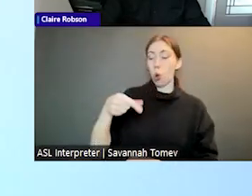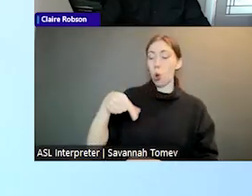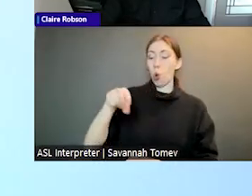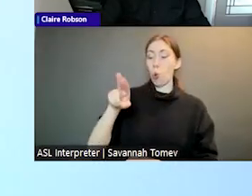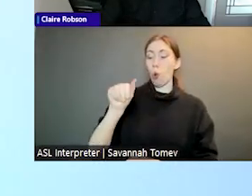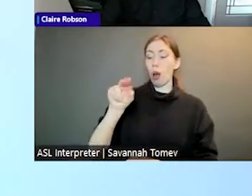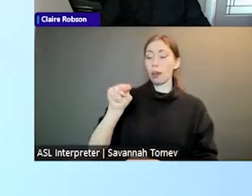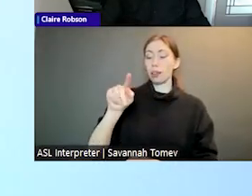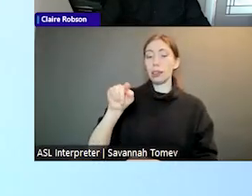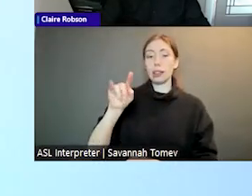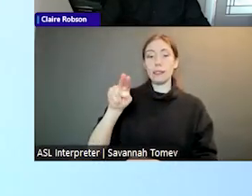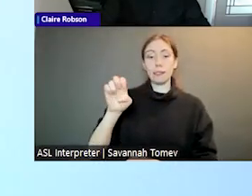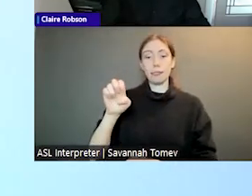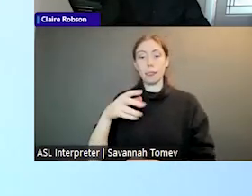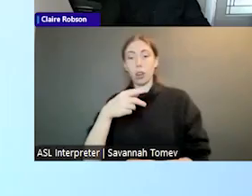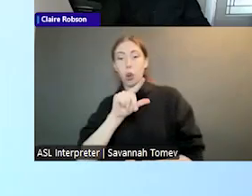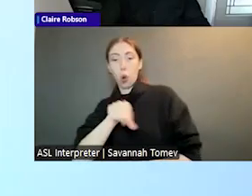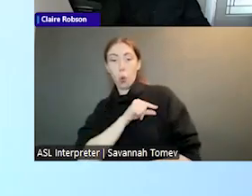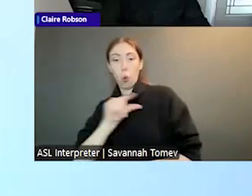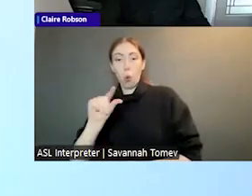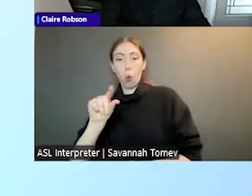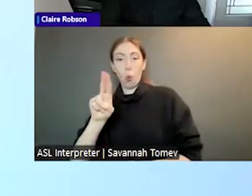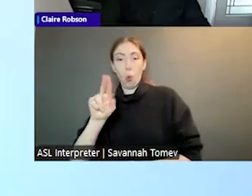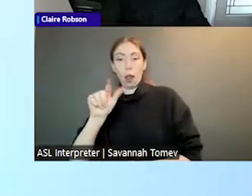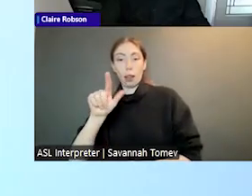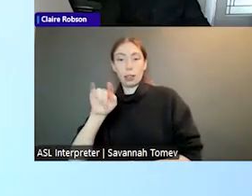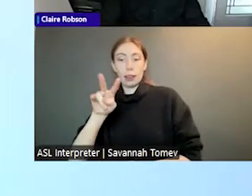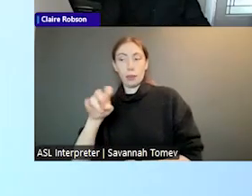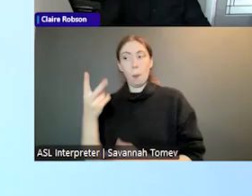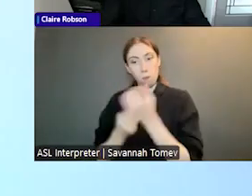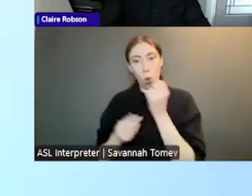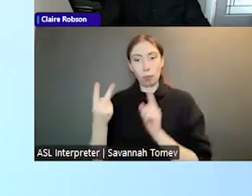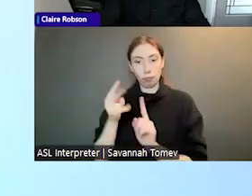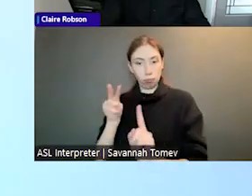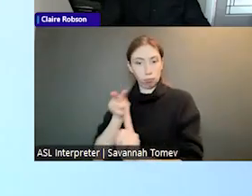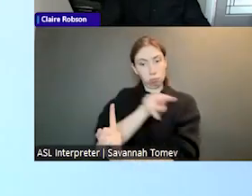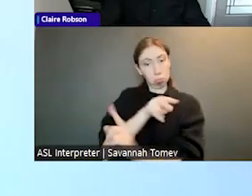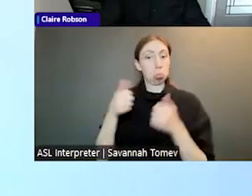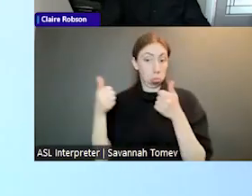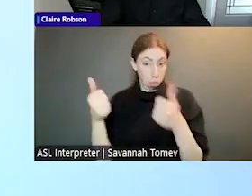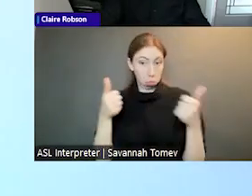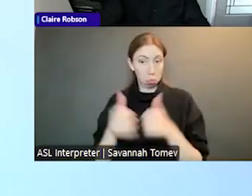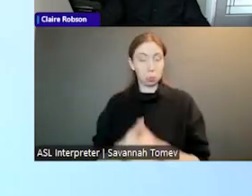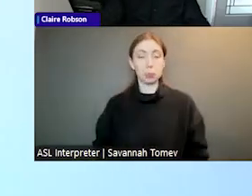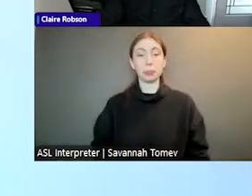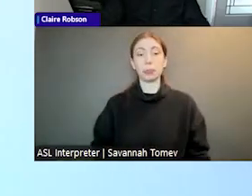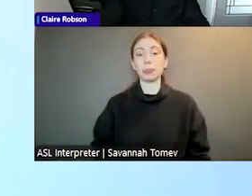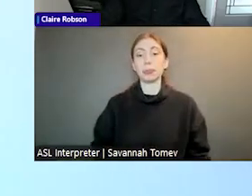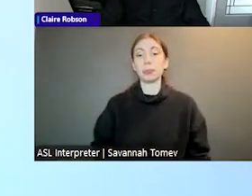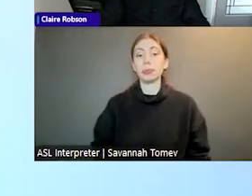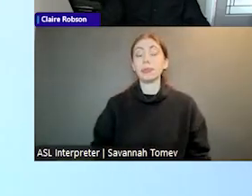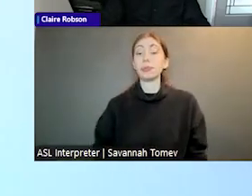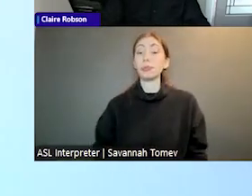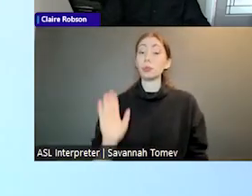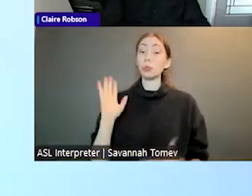a good overview here. So our participants were abused